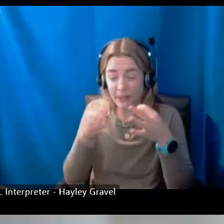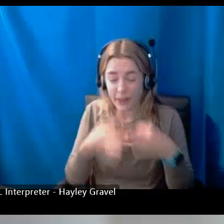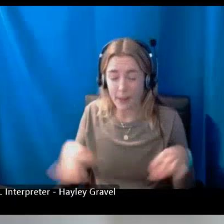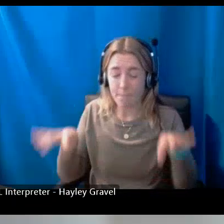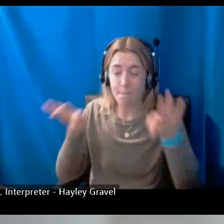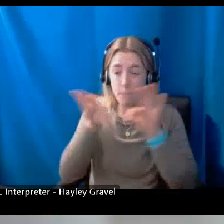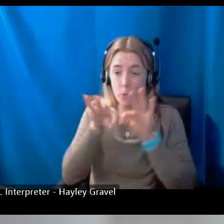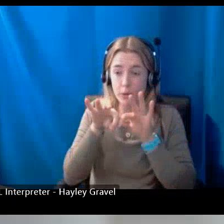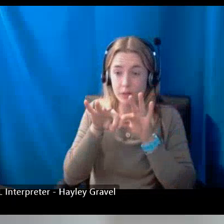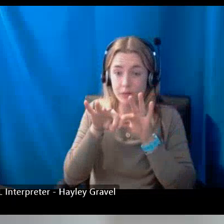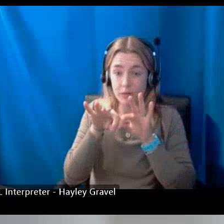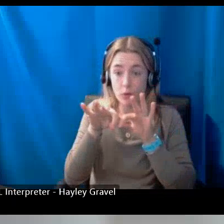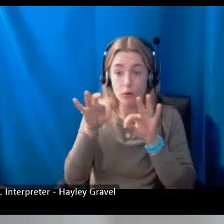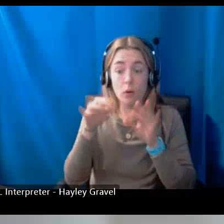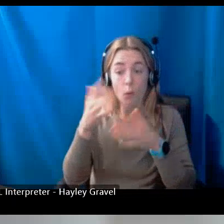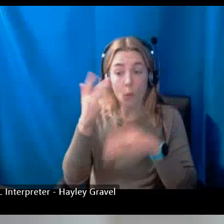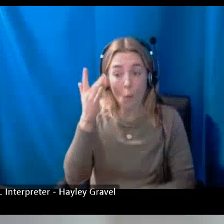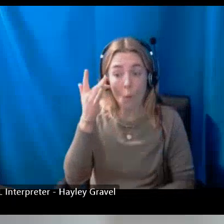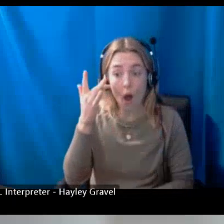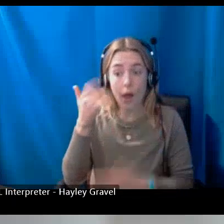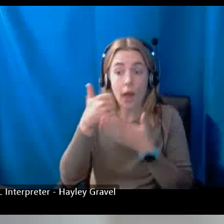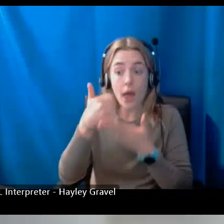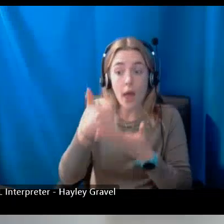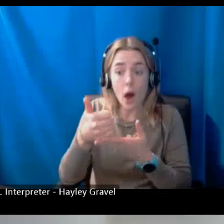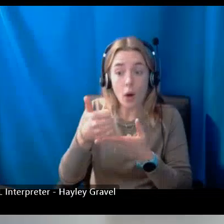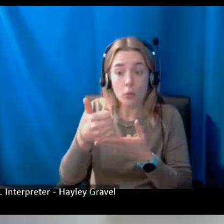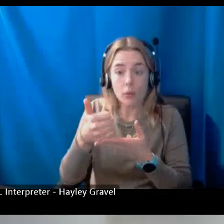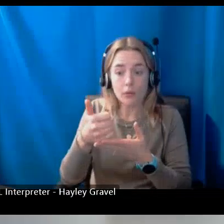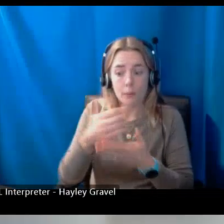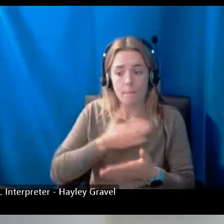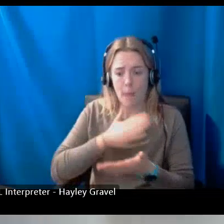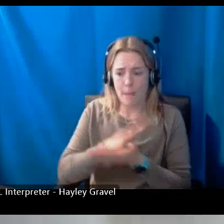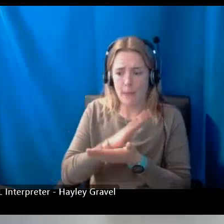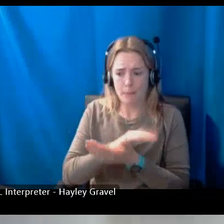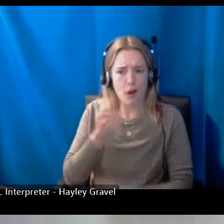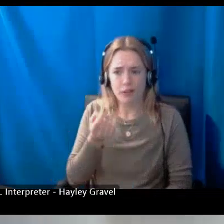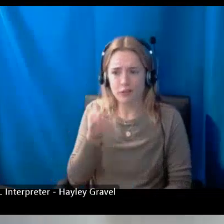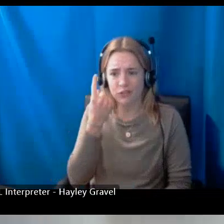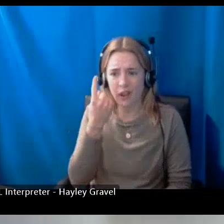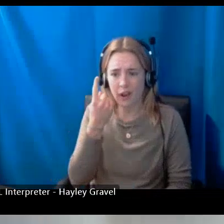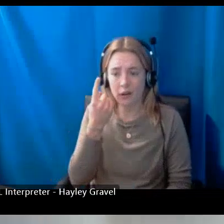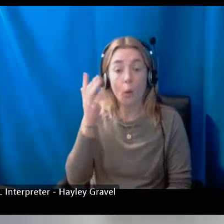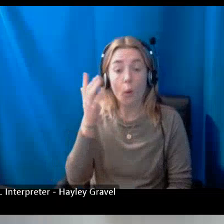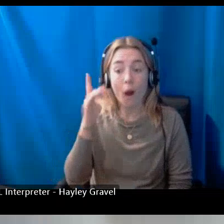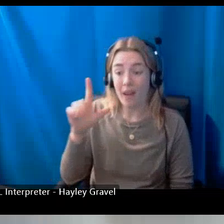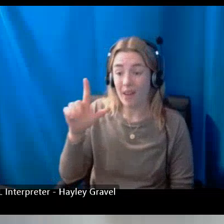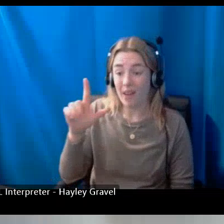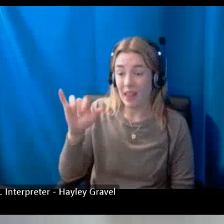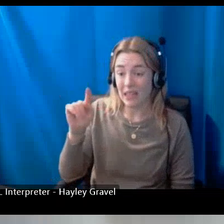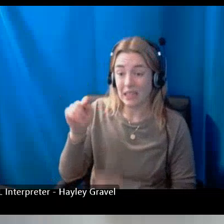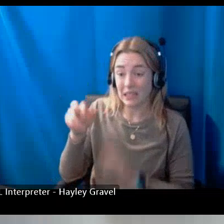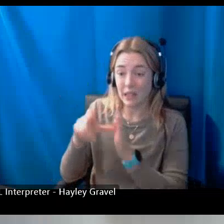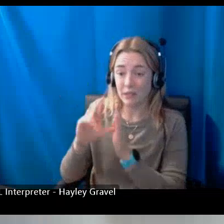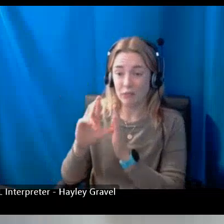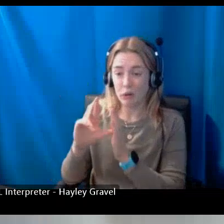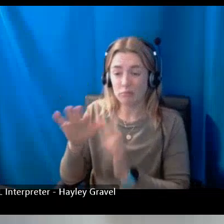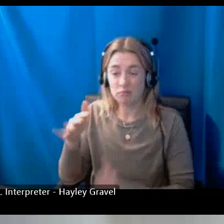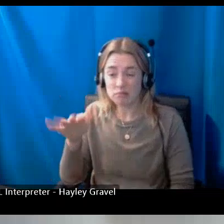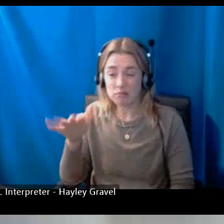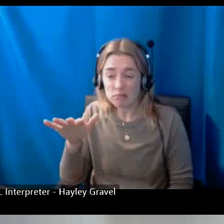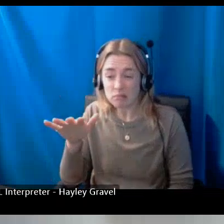your paper as a whole. If your lit review is weak, then your whole paper is